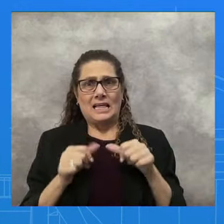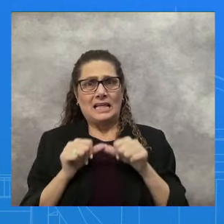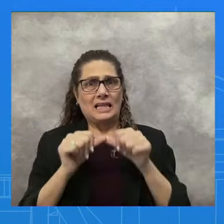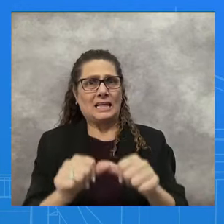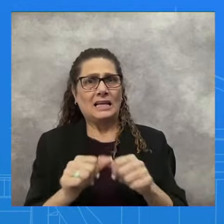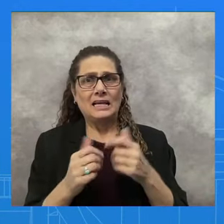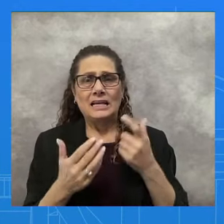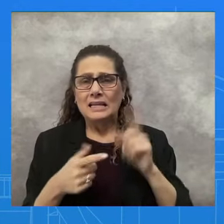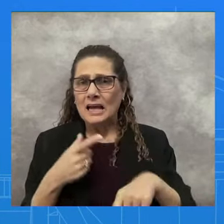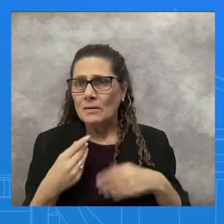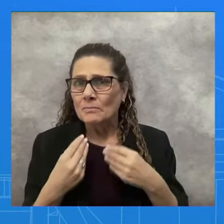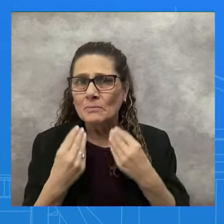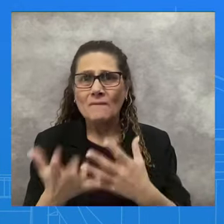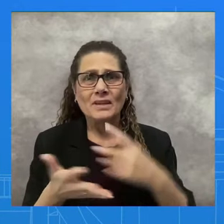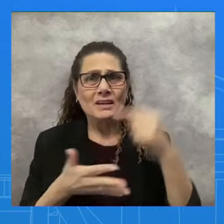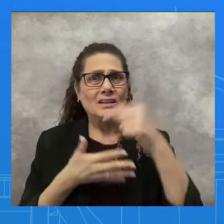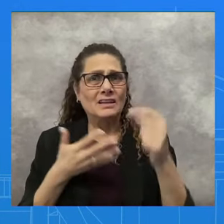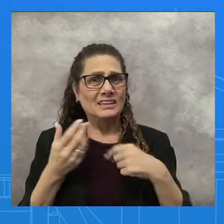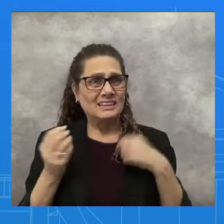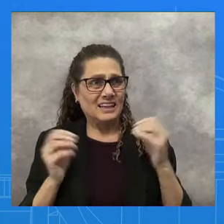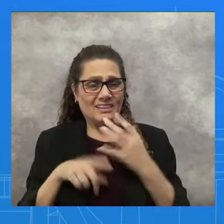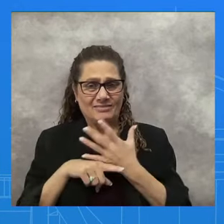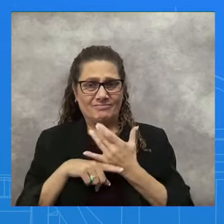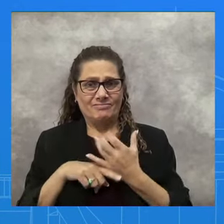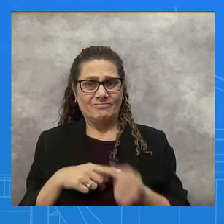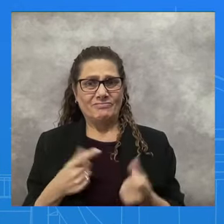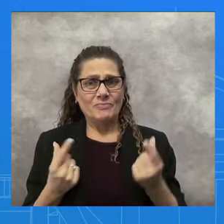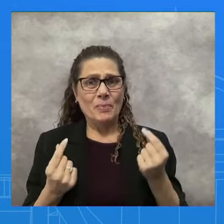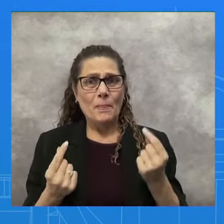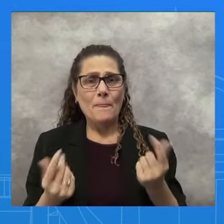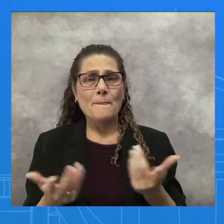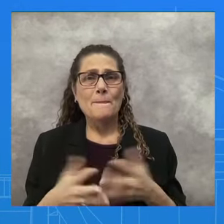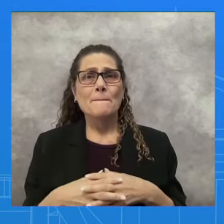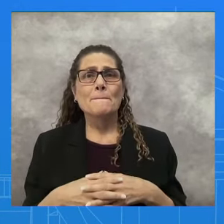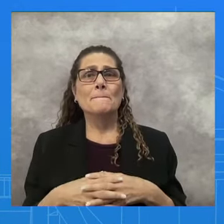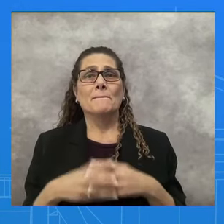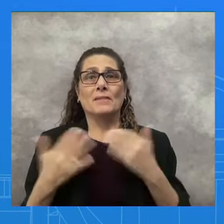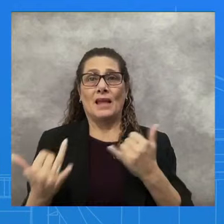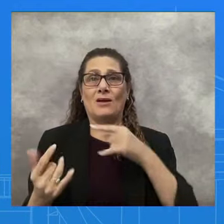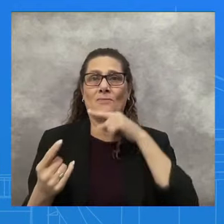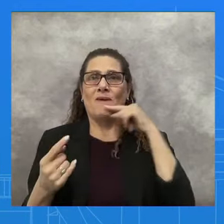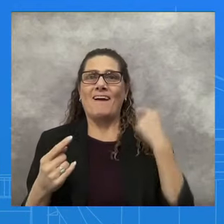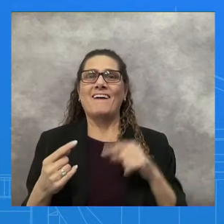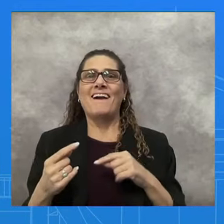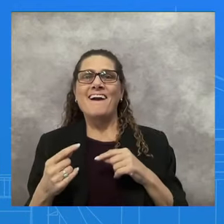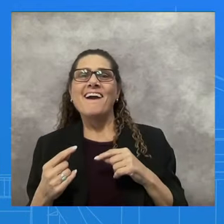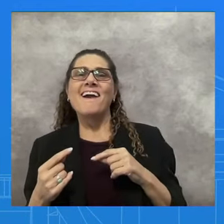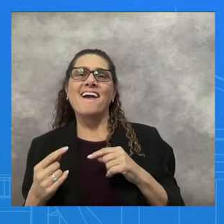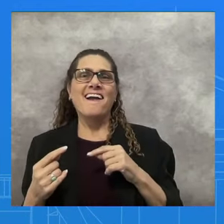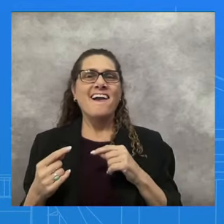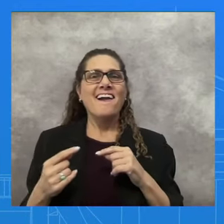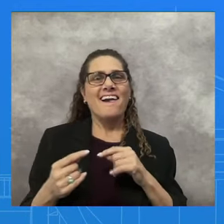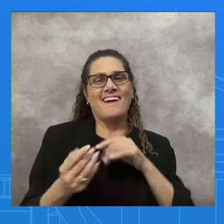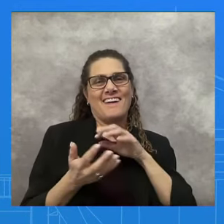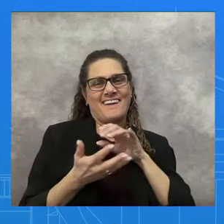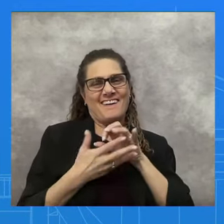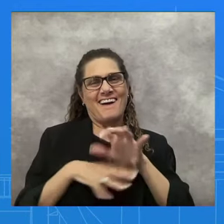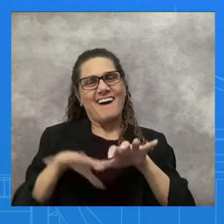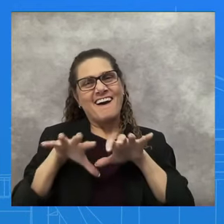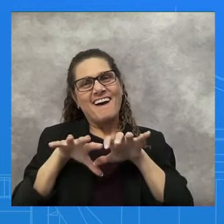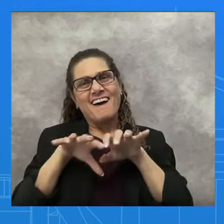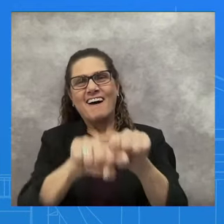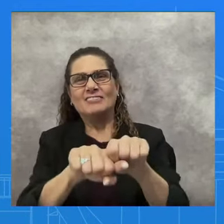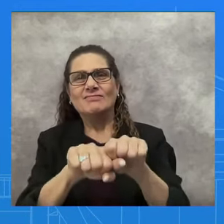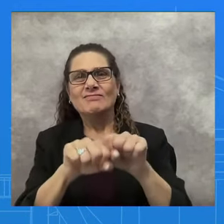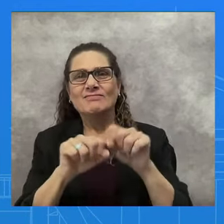assaults. Now, Russian forces are now reaching Ukrainian trenches actually in Avdiivka, and they're beginning to overwhelm